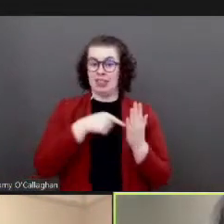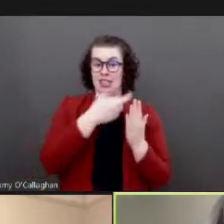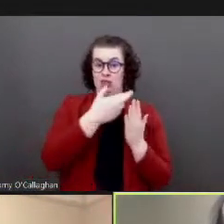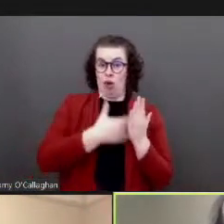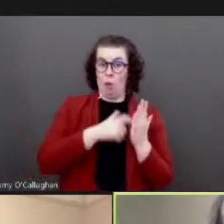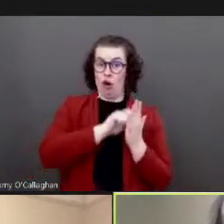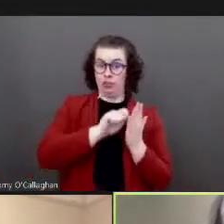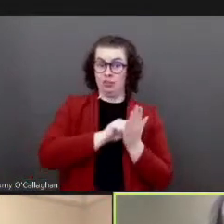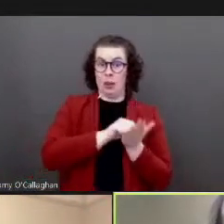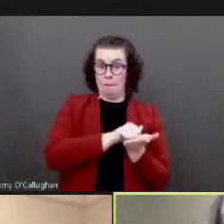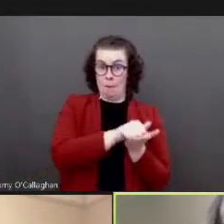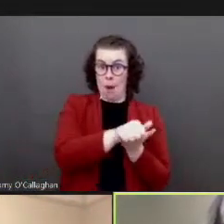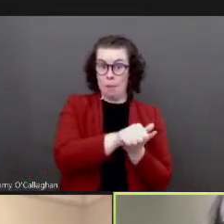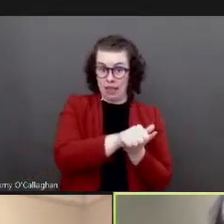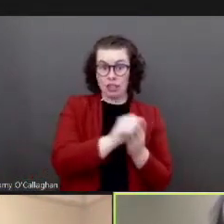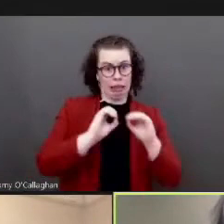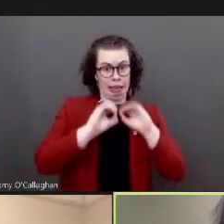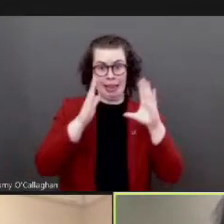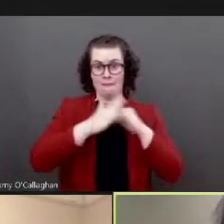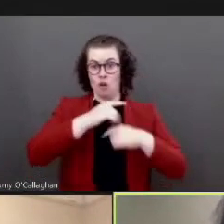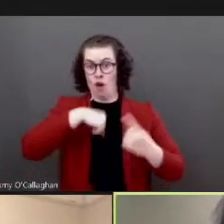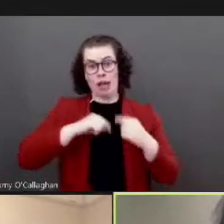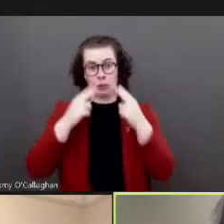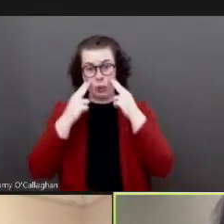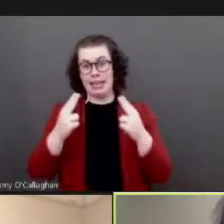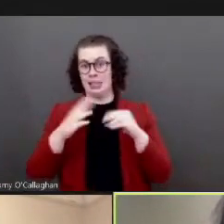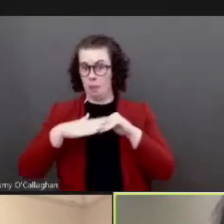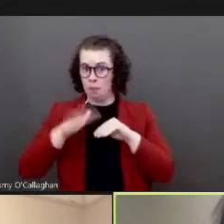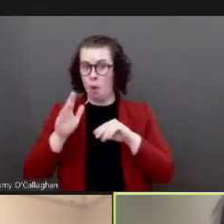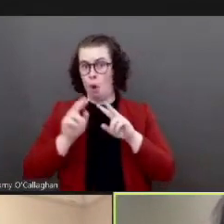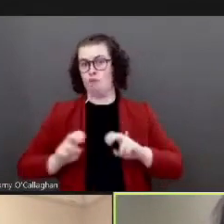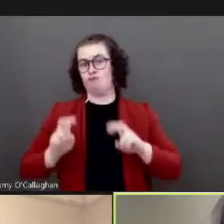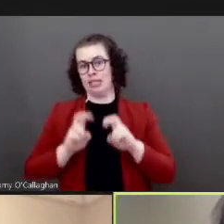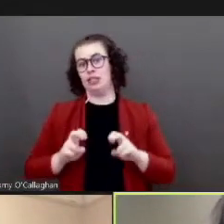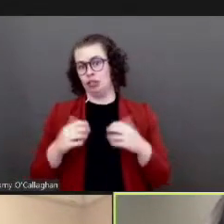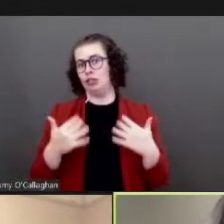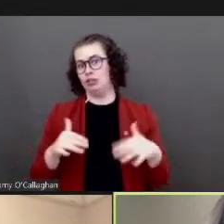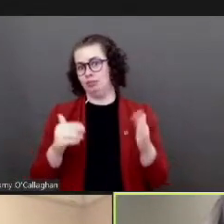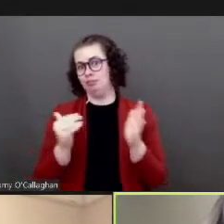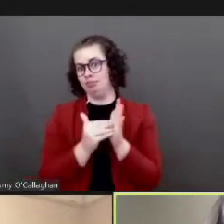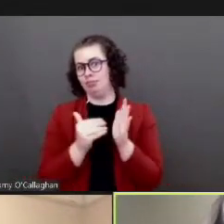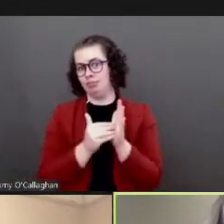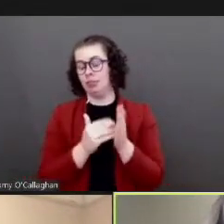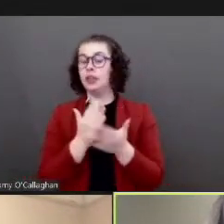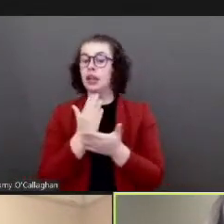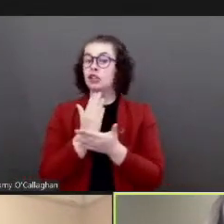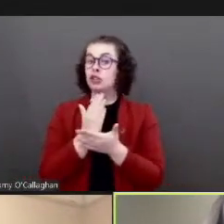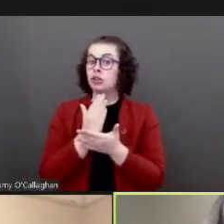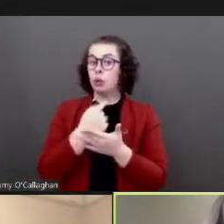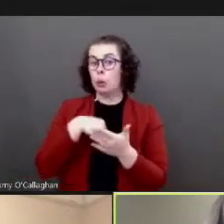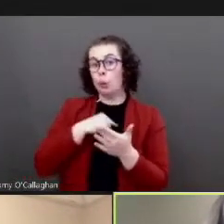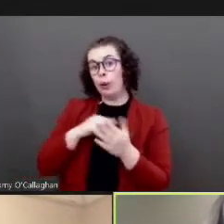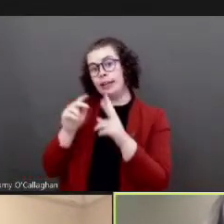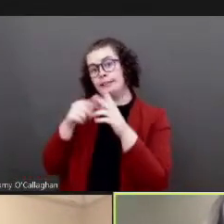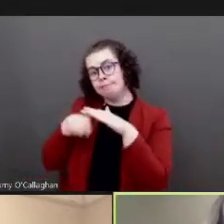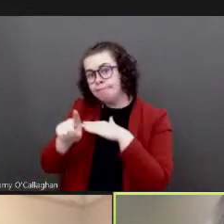that we need to do more research in this area. And there's a few areas that have really